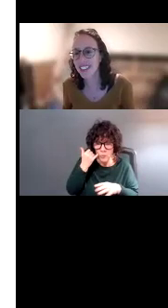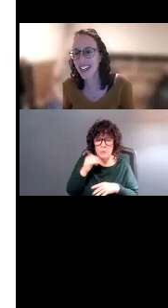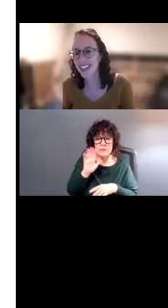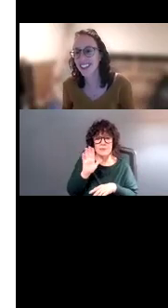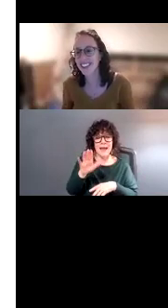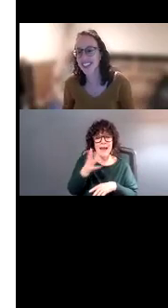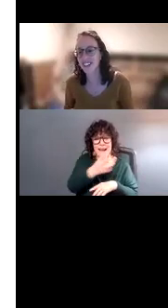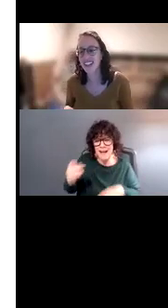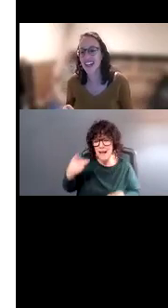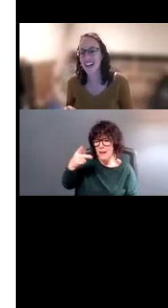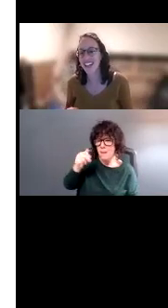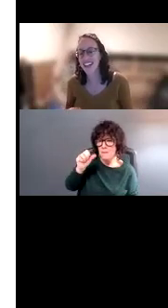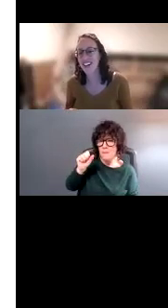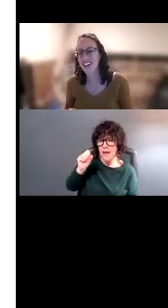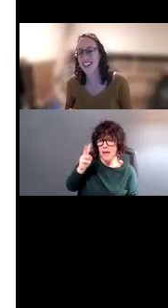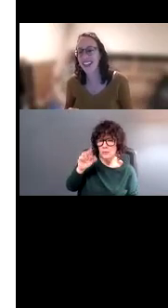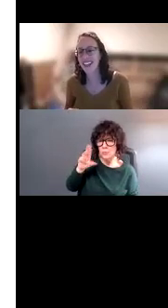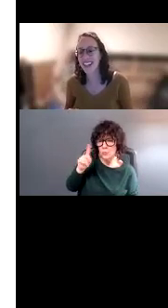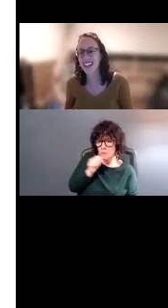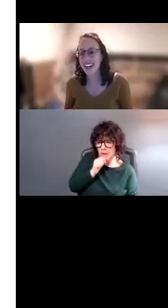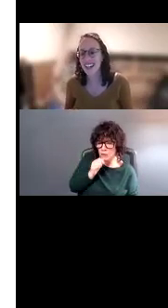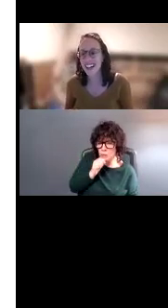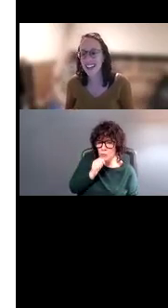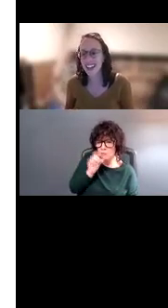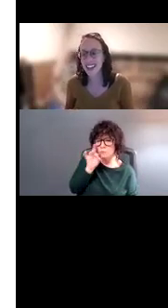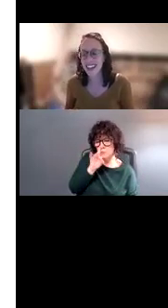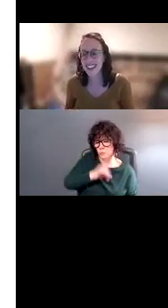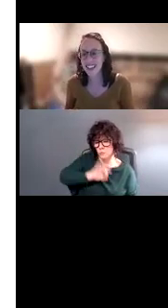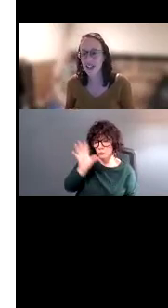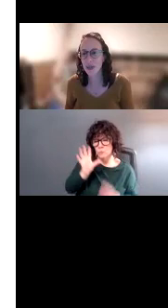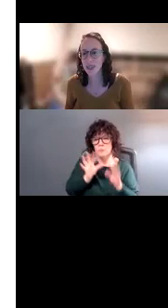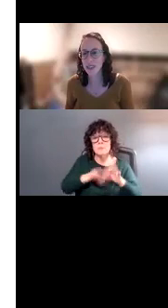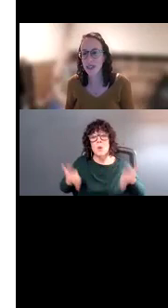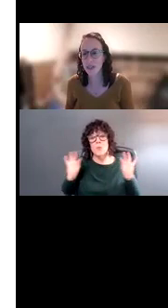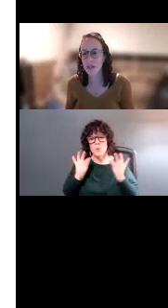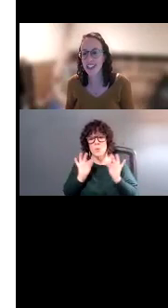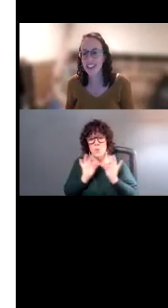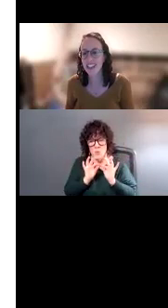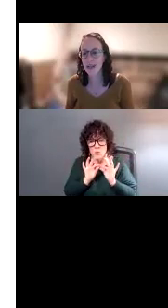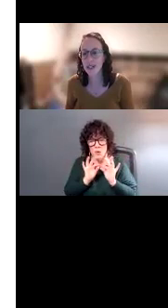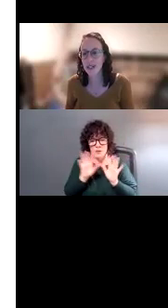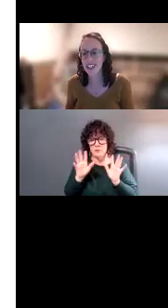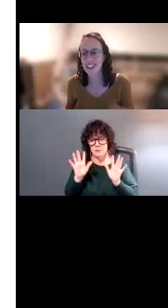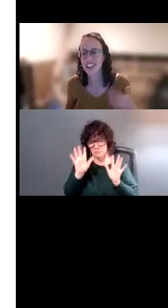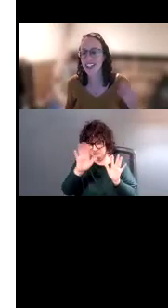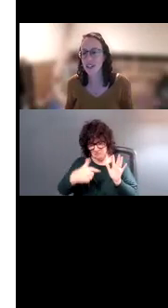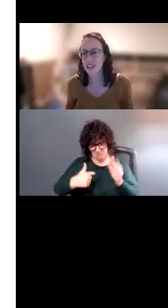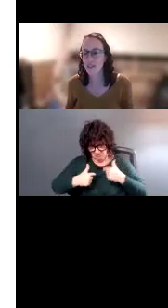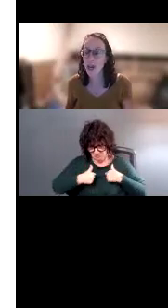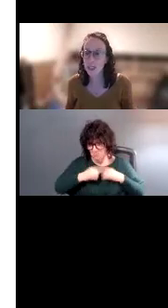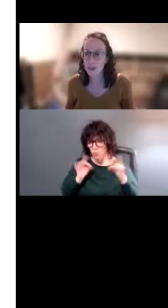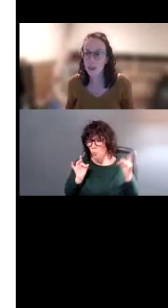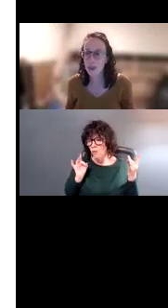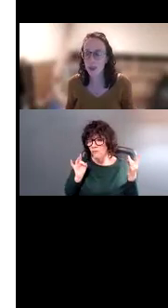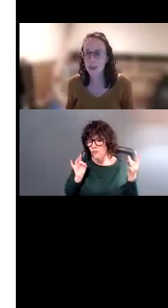I'm the worst at this, so I can hardly uh, tell you what to do, but you want to,